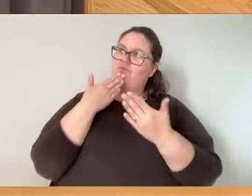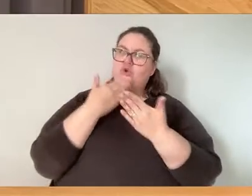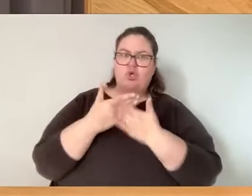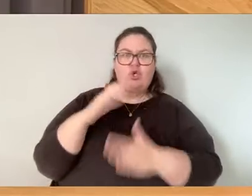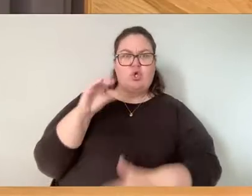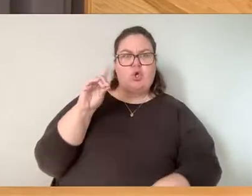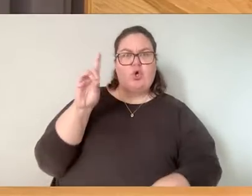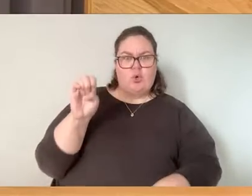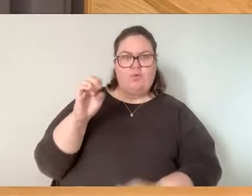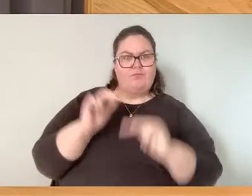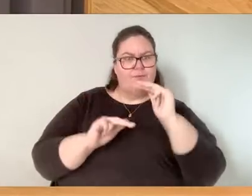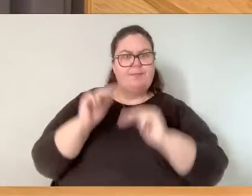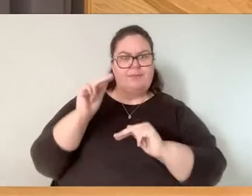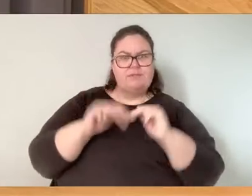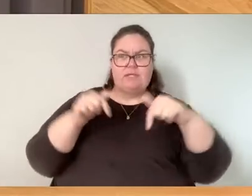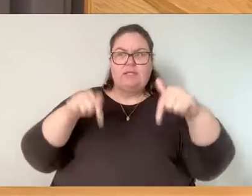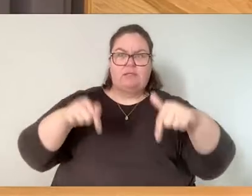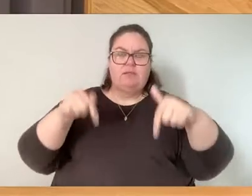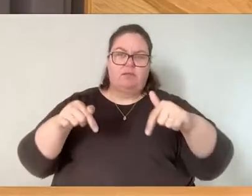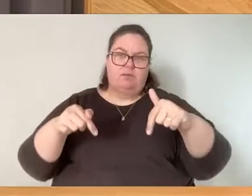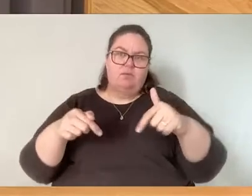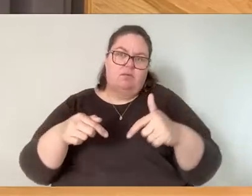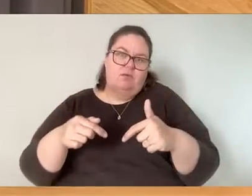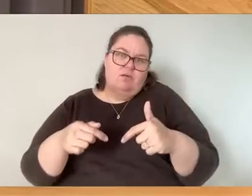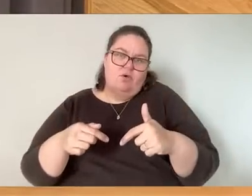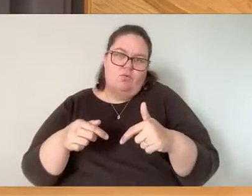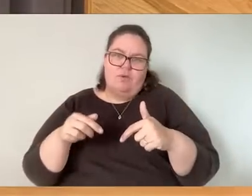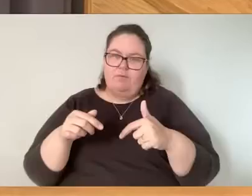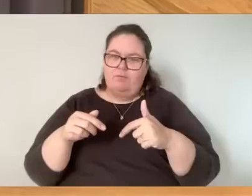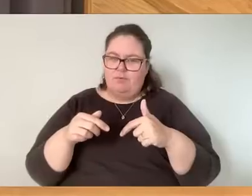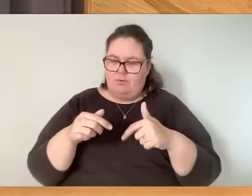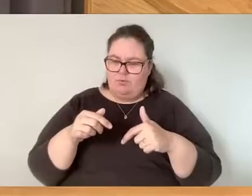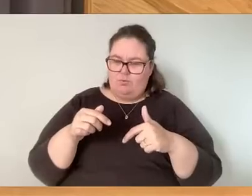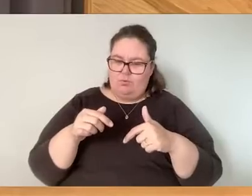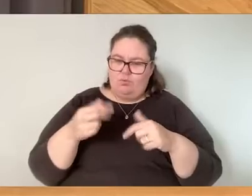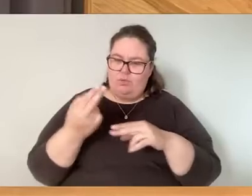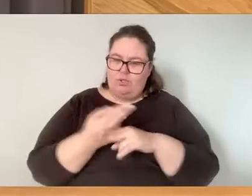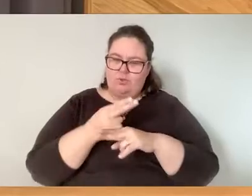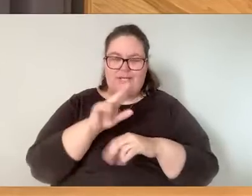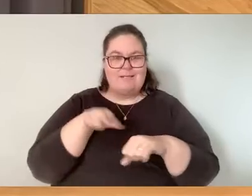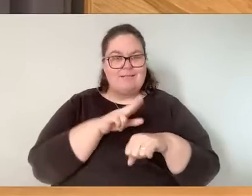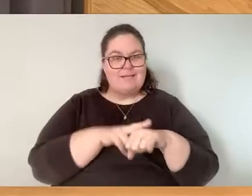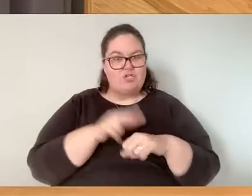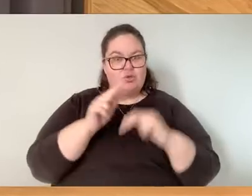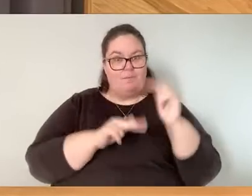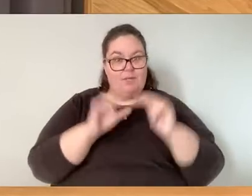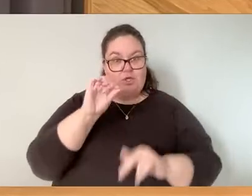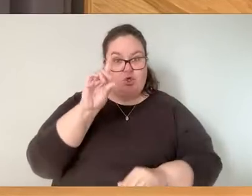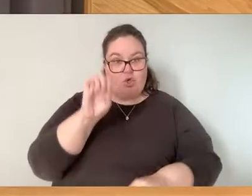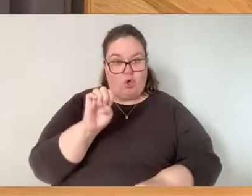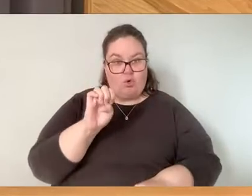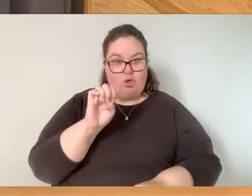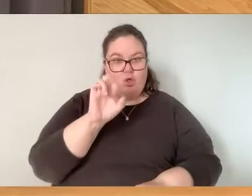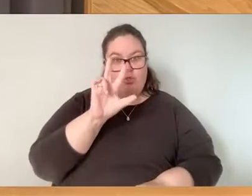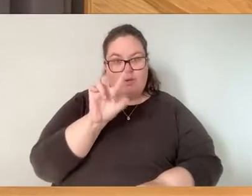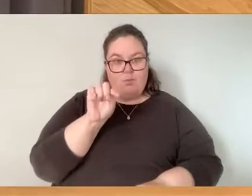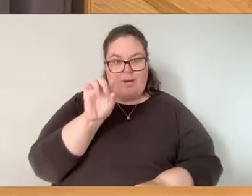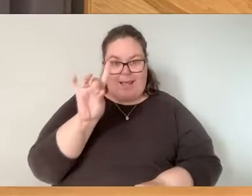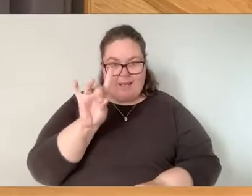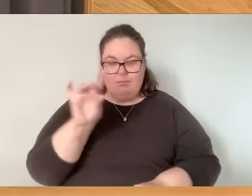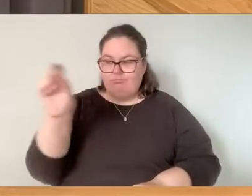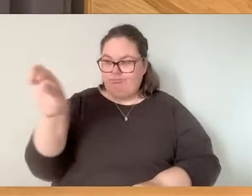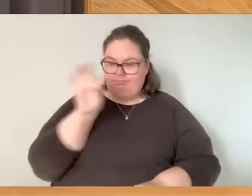that we've pulled out of 3.8 of the National Building Code to make New Brunswick's better. The challenge is